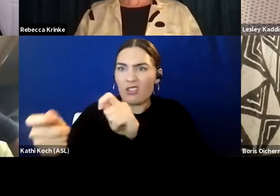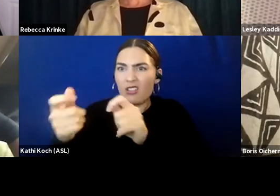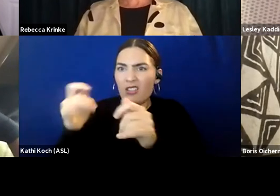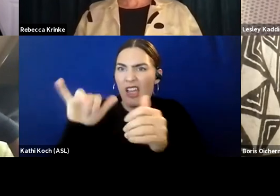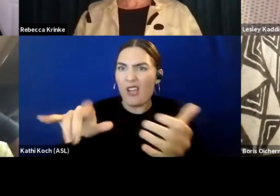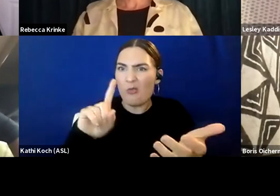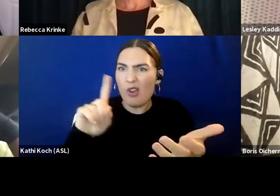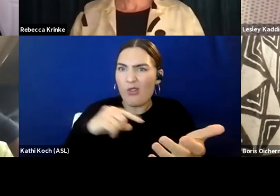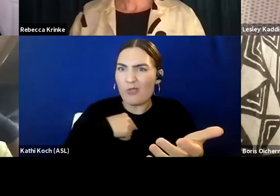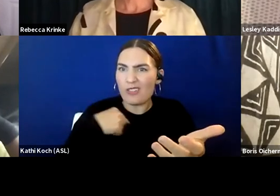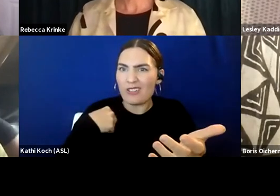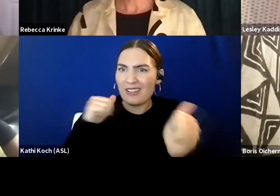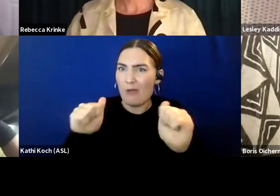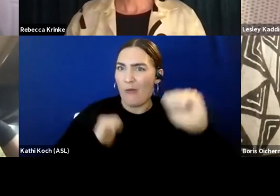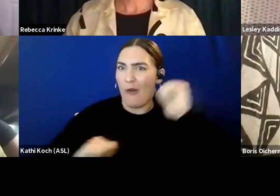Yeah.